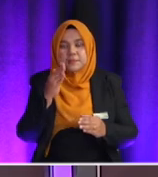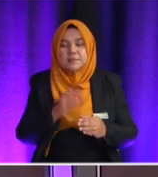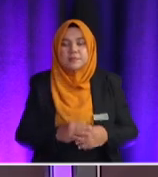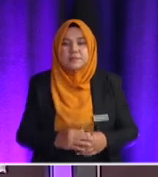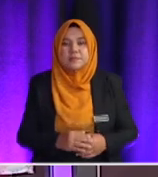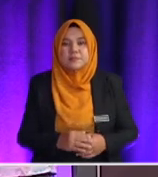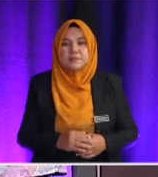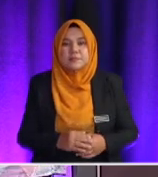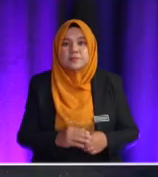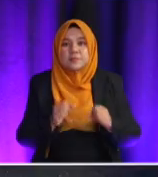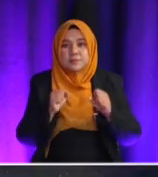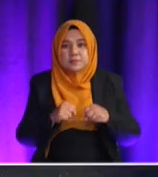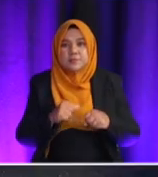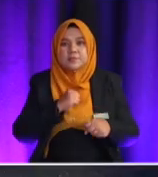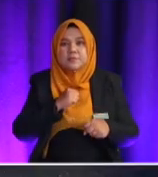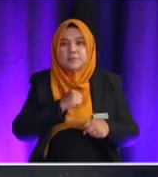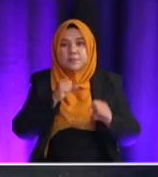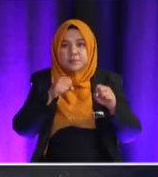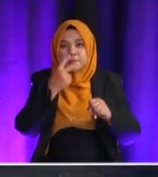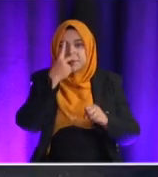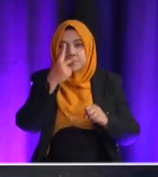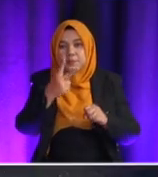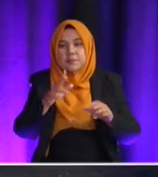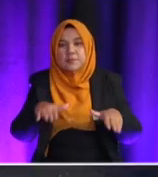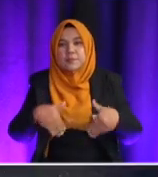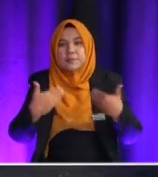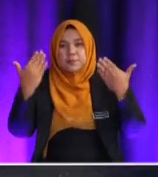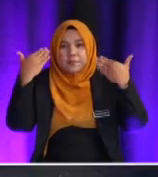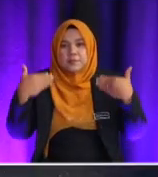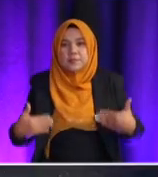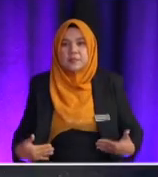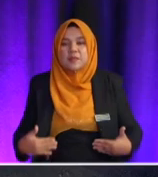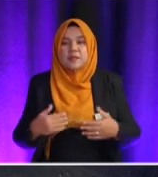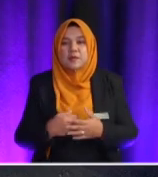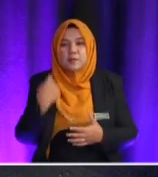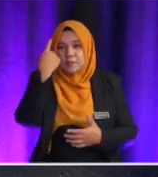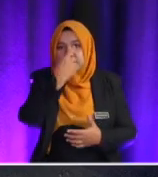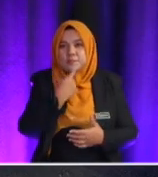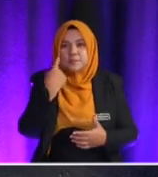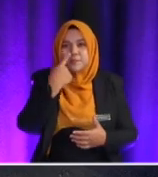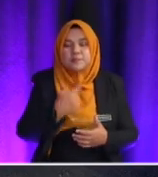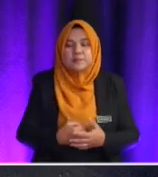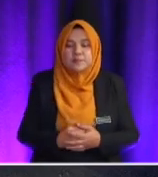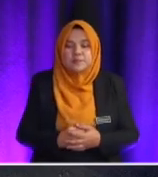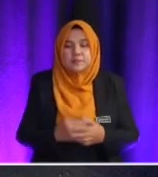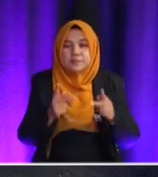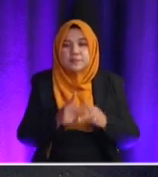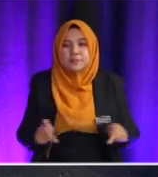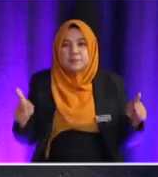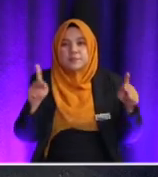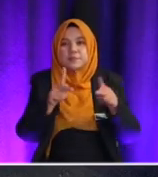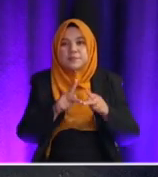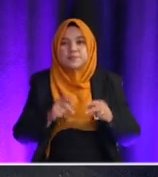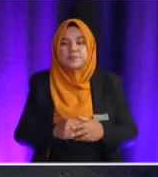It is, because you can actually see yourself, how you look like, how you pronounce, and your facial expression is important when you tell people something.